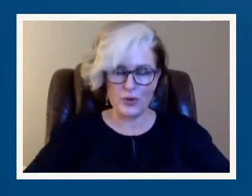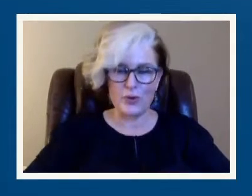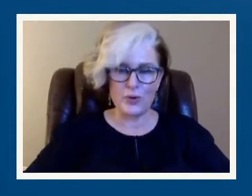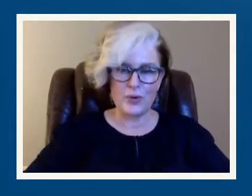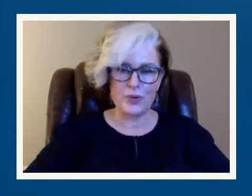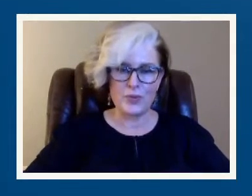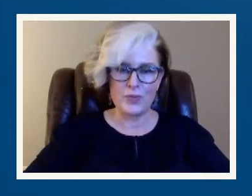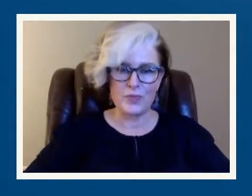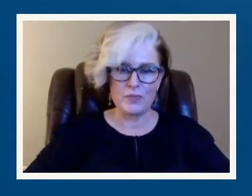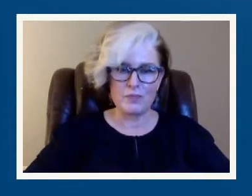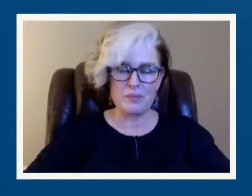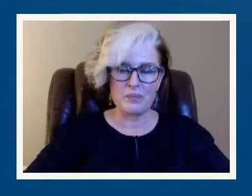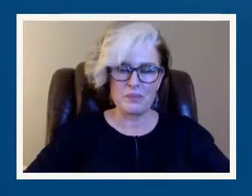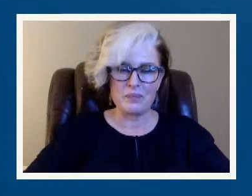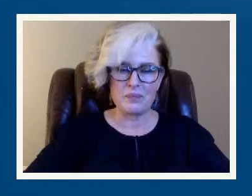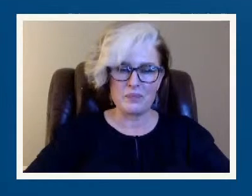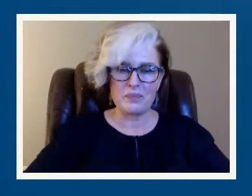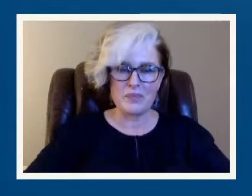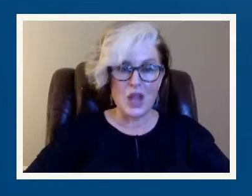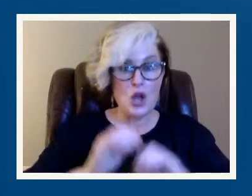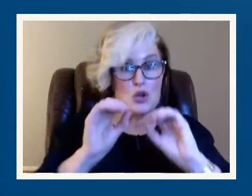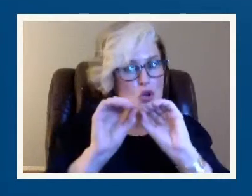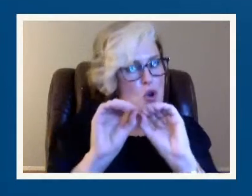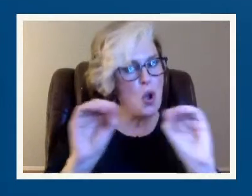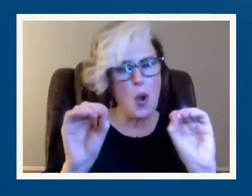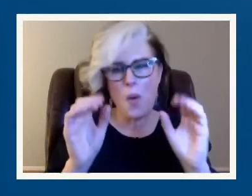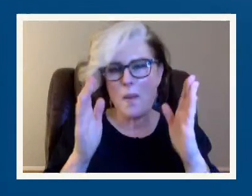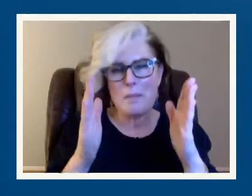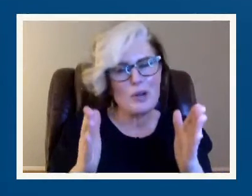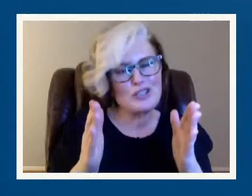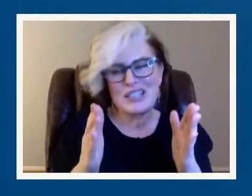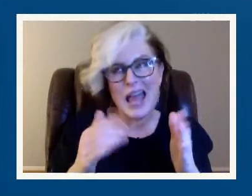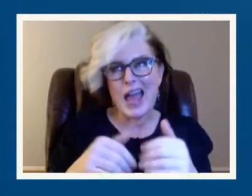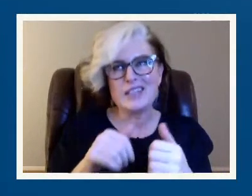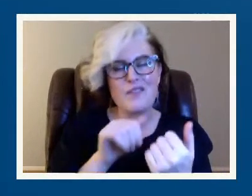not a single person has faced a death panel from Obamacare.